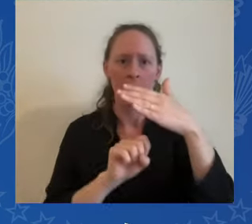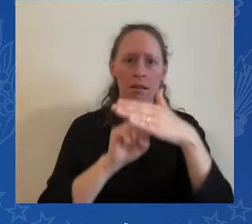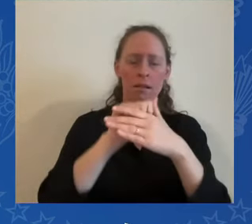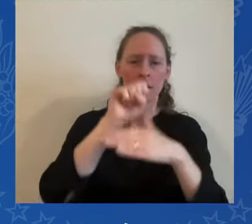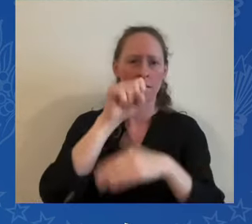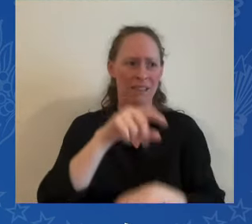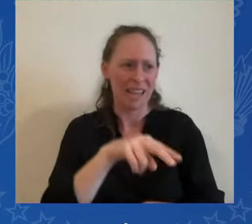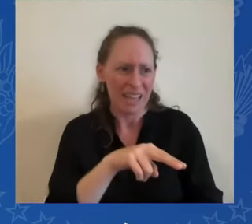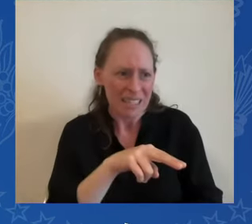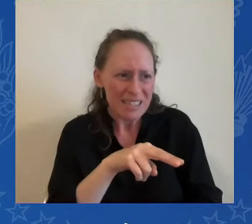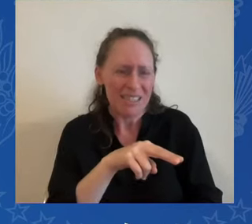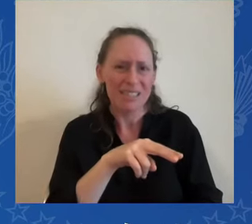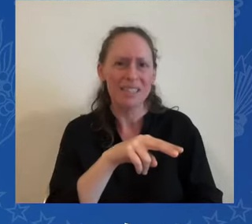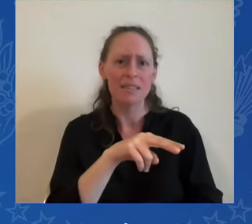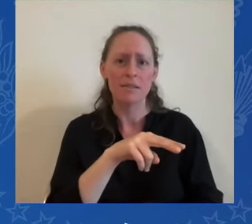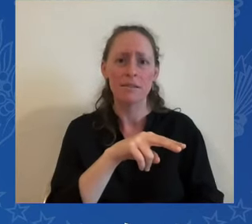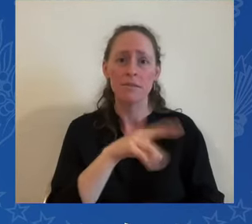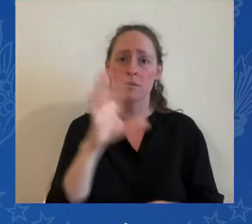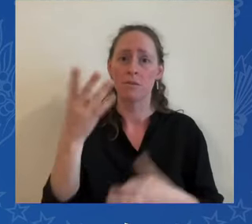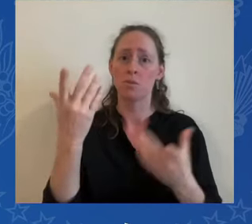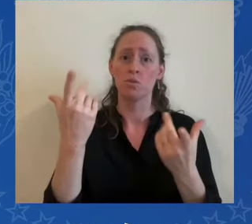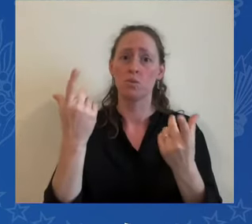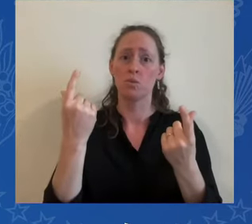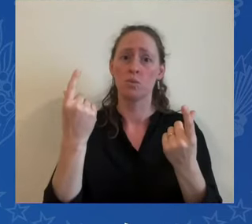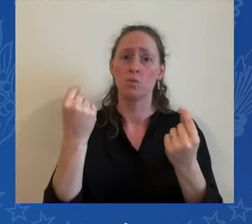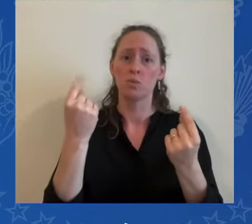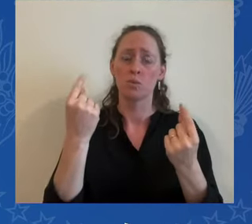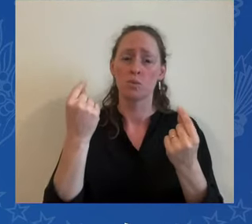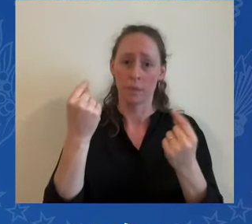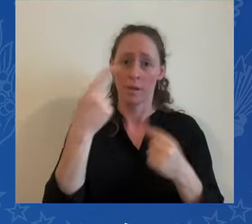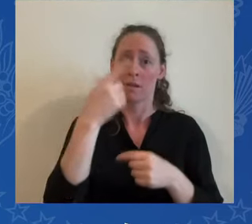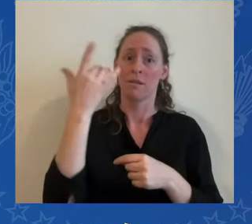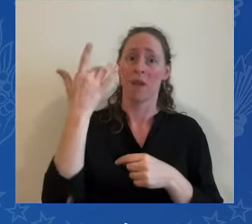tunnel built by into the seawall.